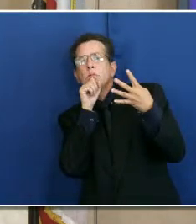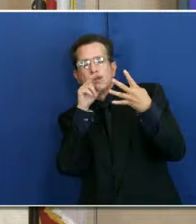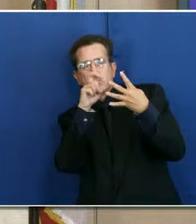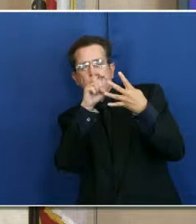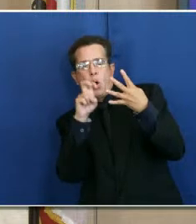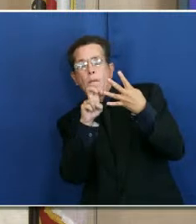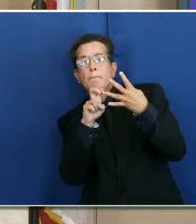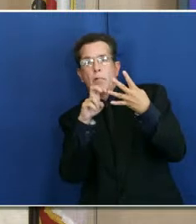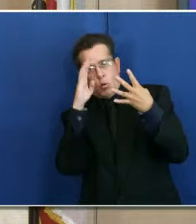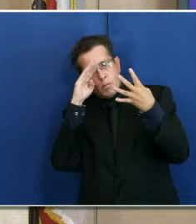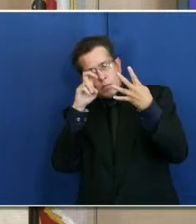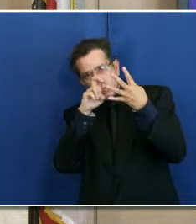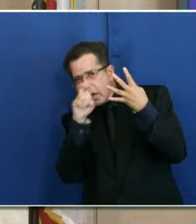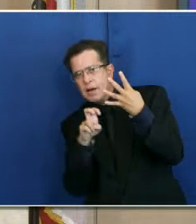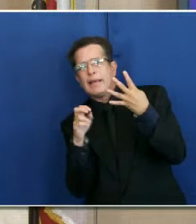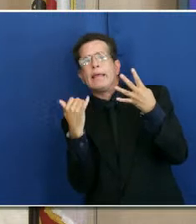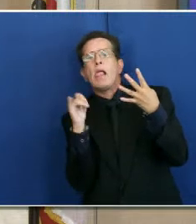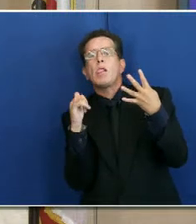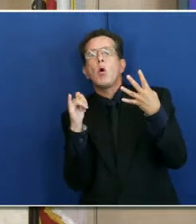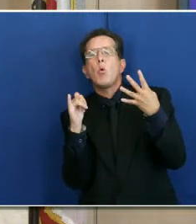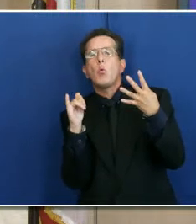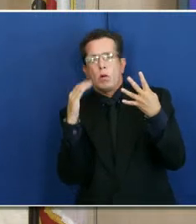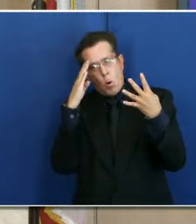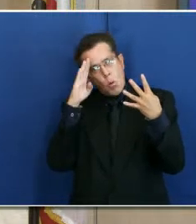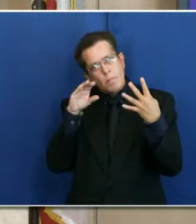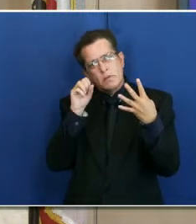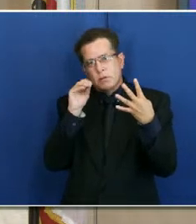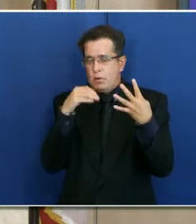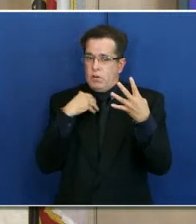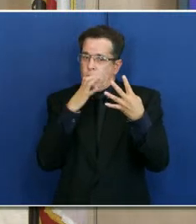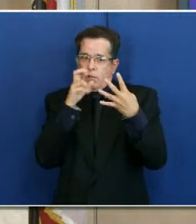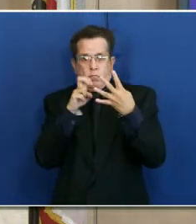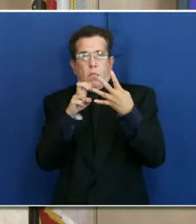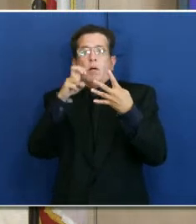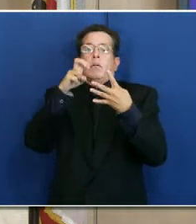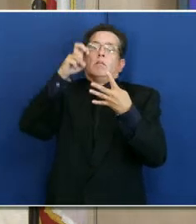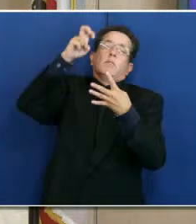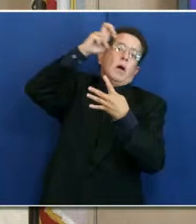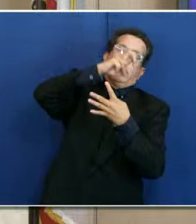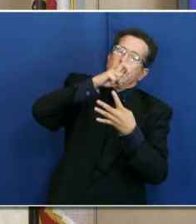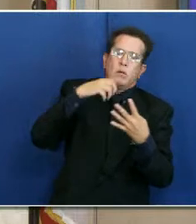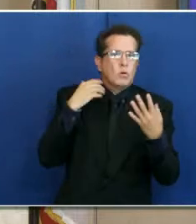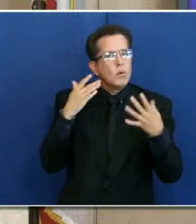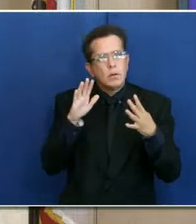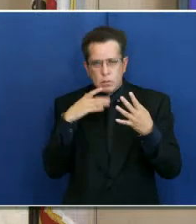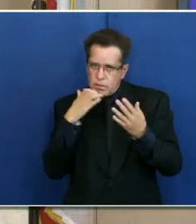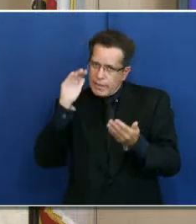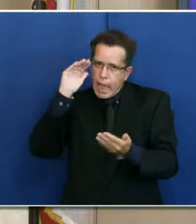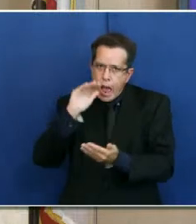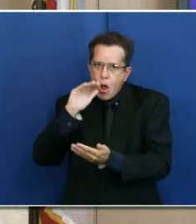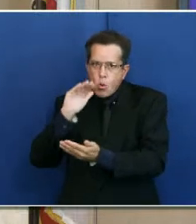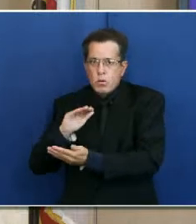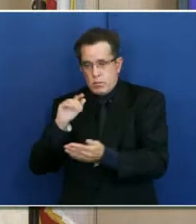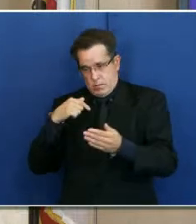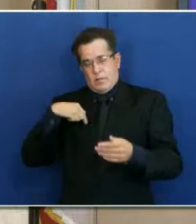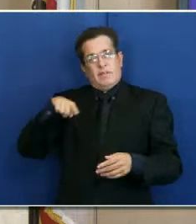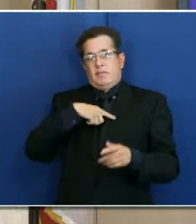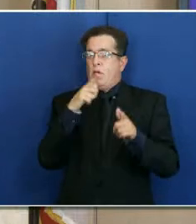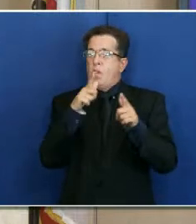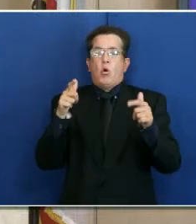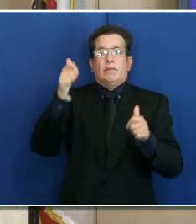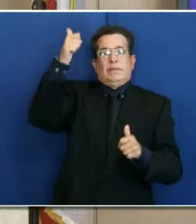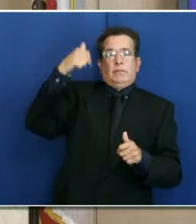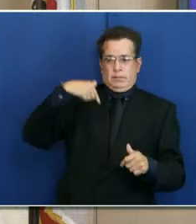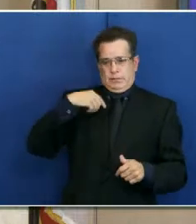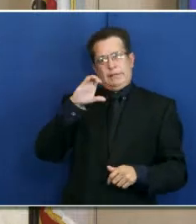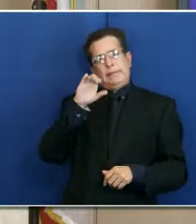and then hopefully yellow. We definitely do not want to be moving back up where we were. We are the largest county in California